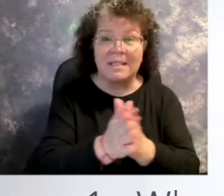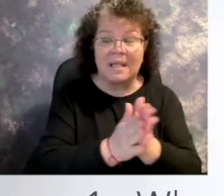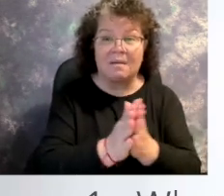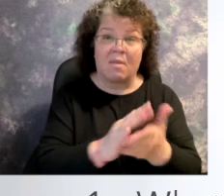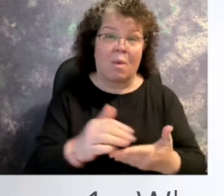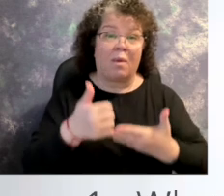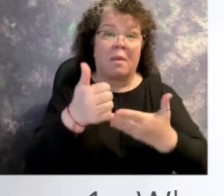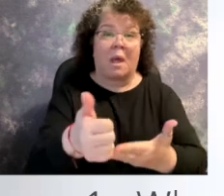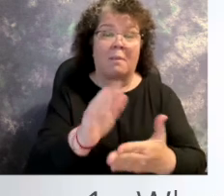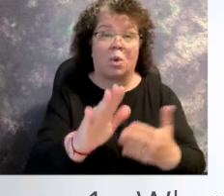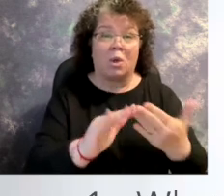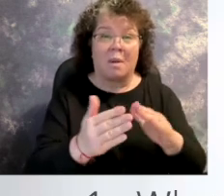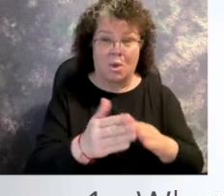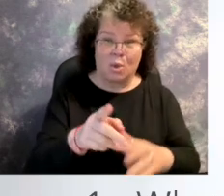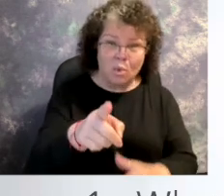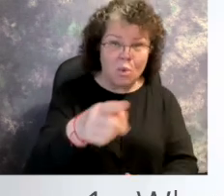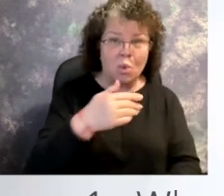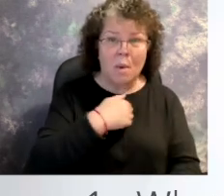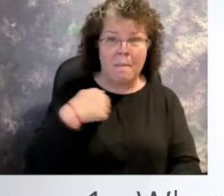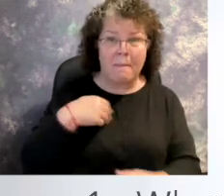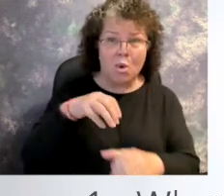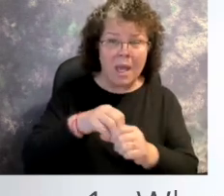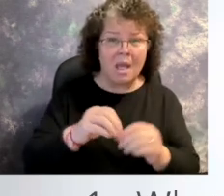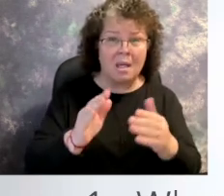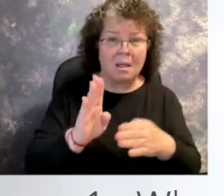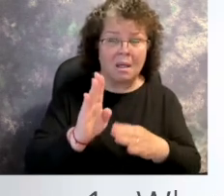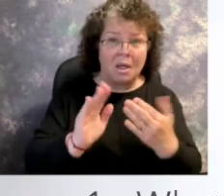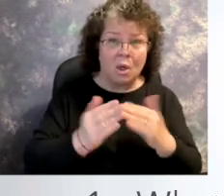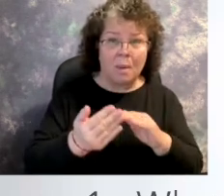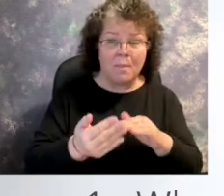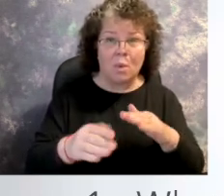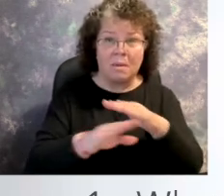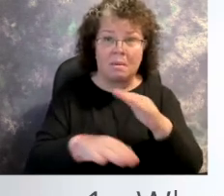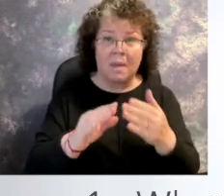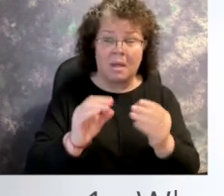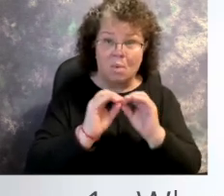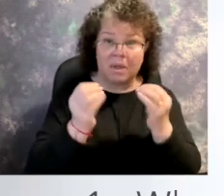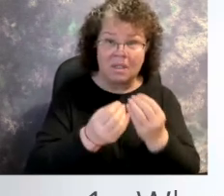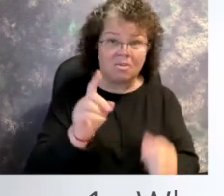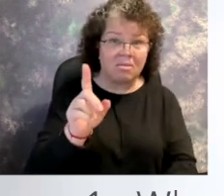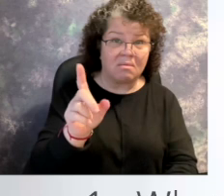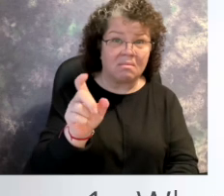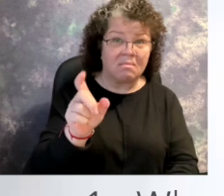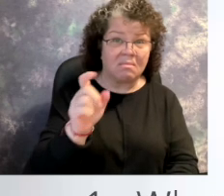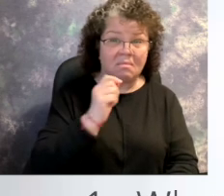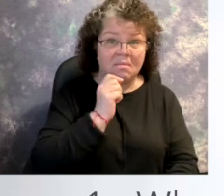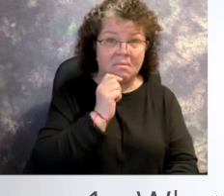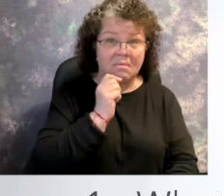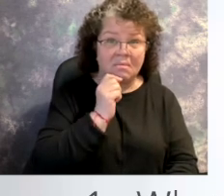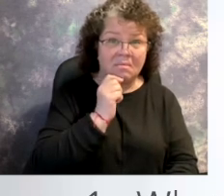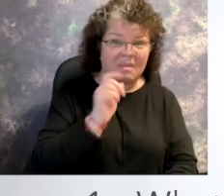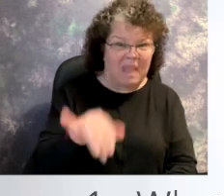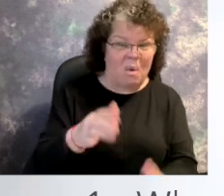there a community-based organization that you are a part of that we can go speak offline, if that's